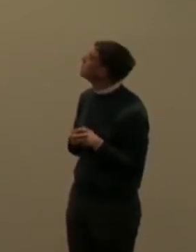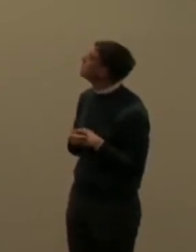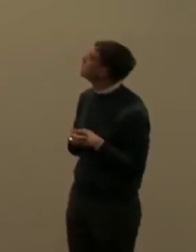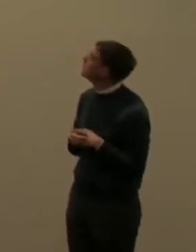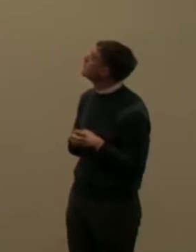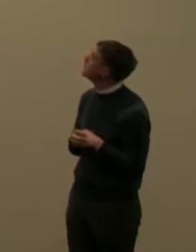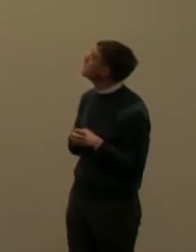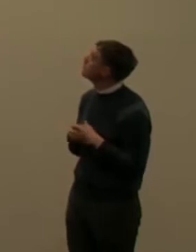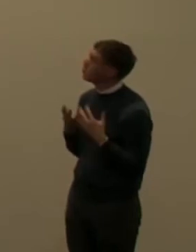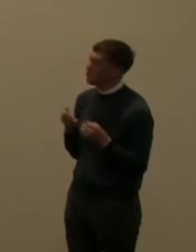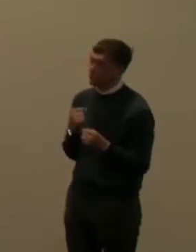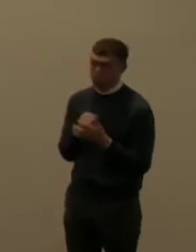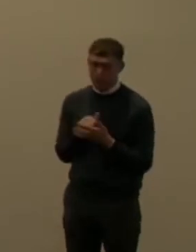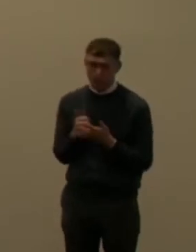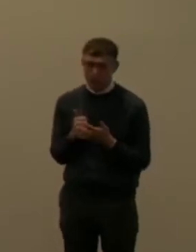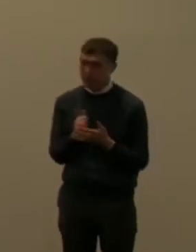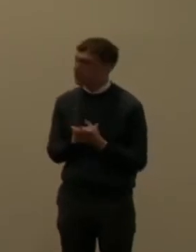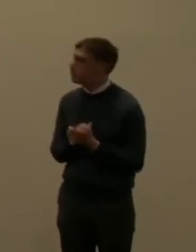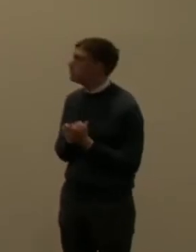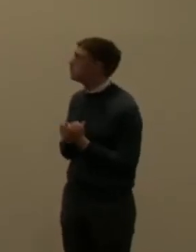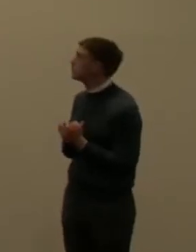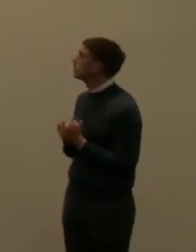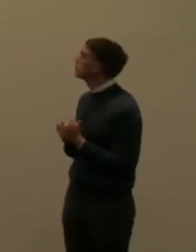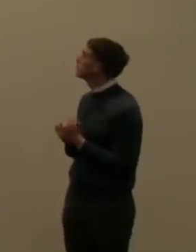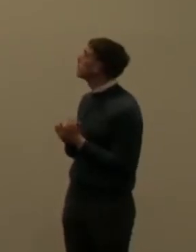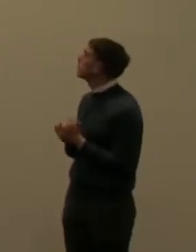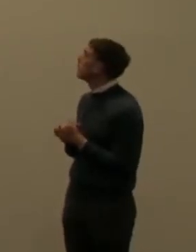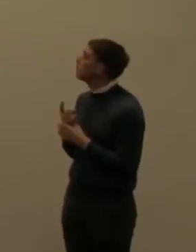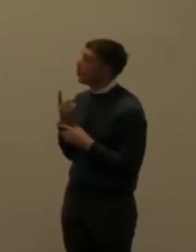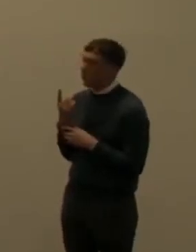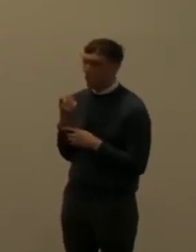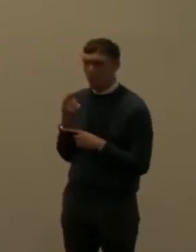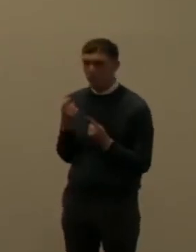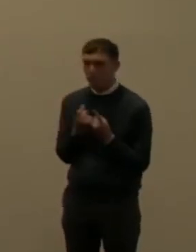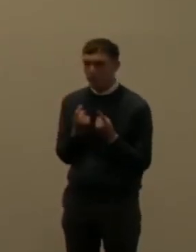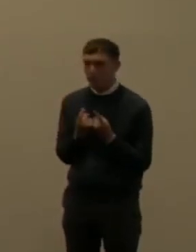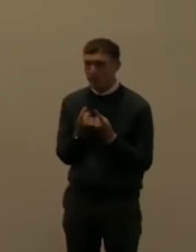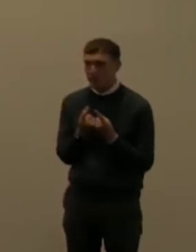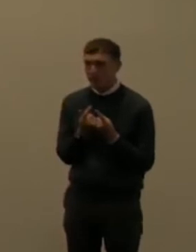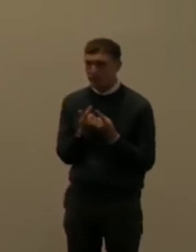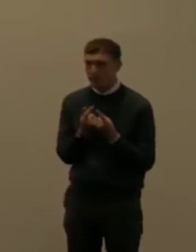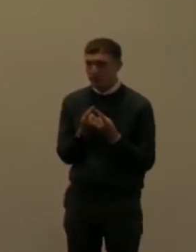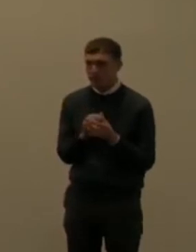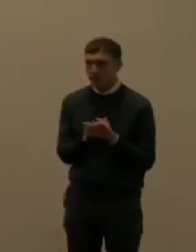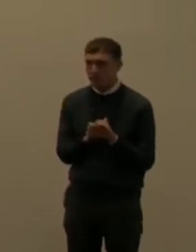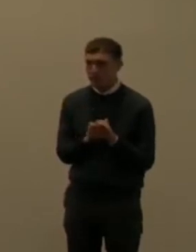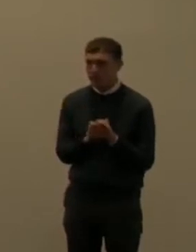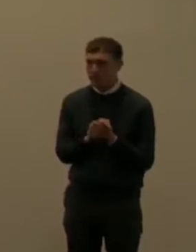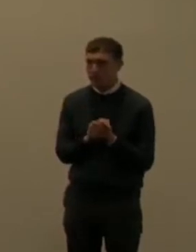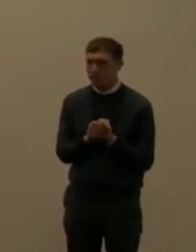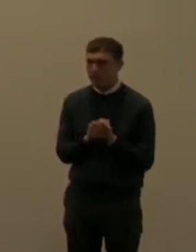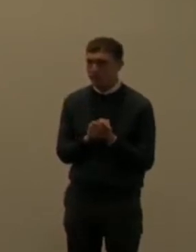it's publishing. Okay. There is one thing also, if we really want to go also